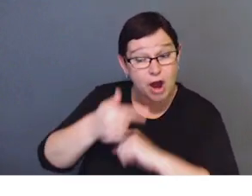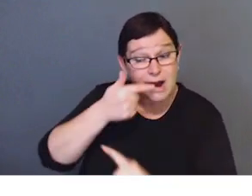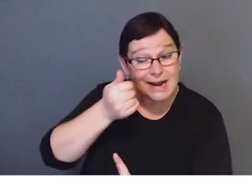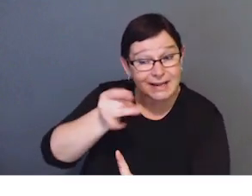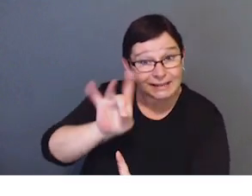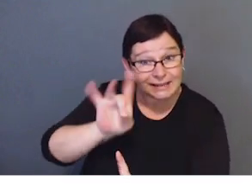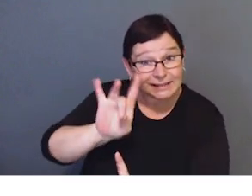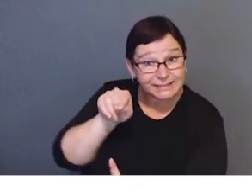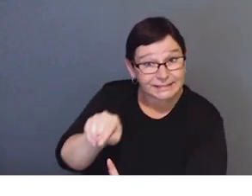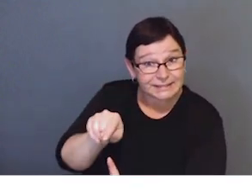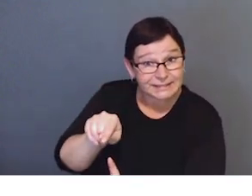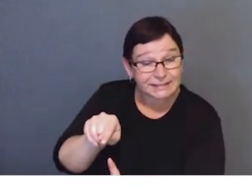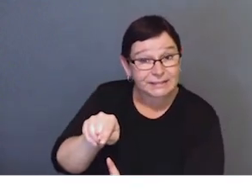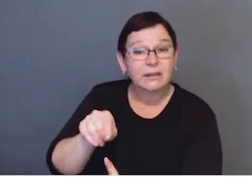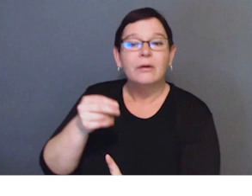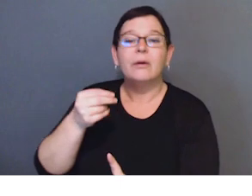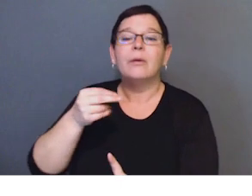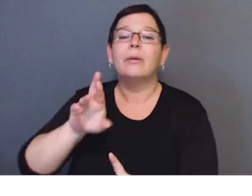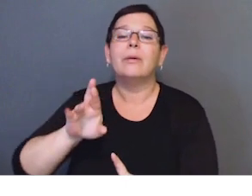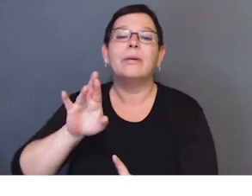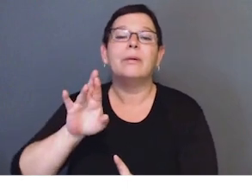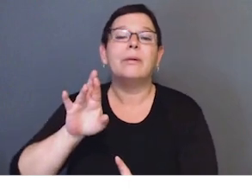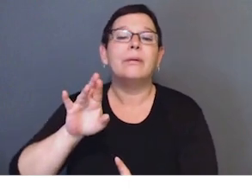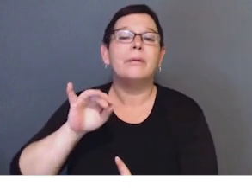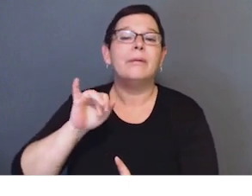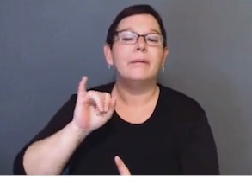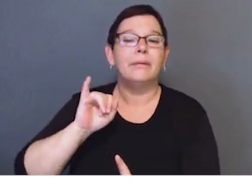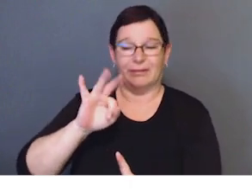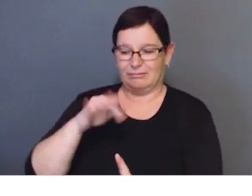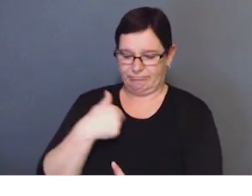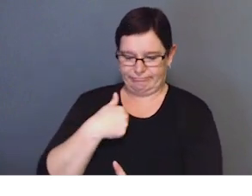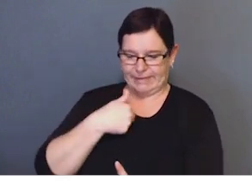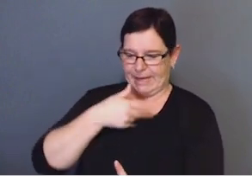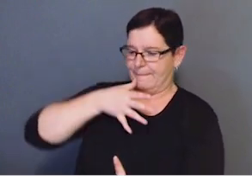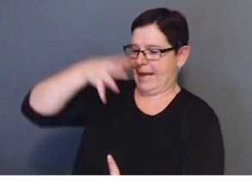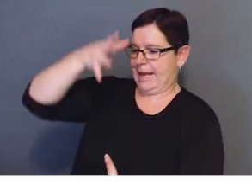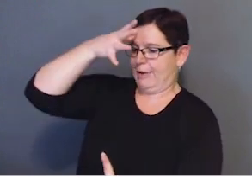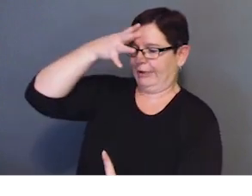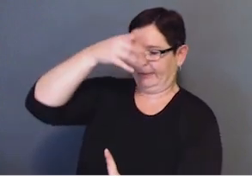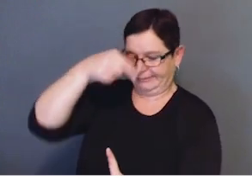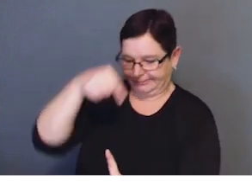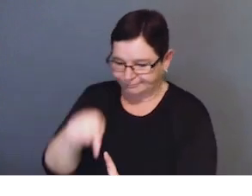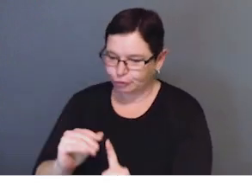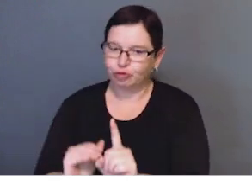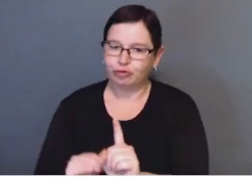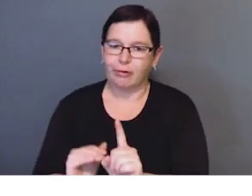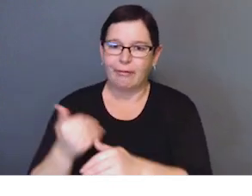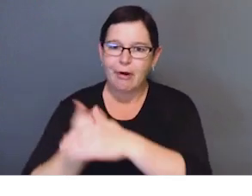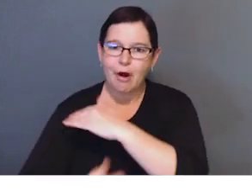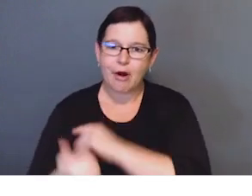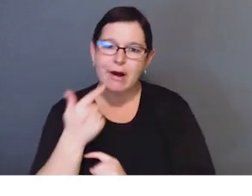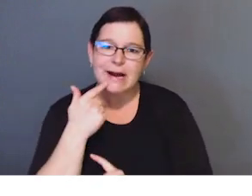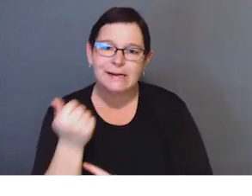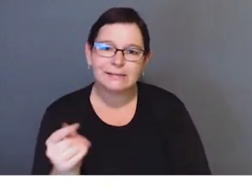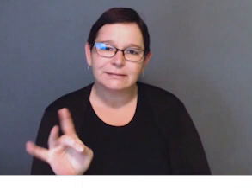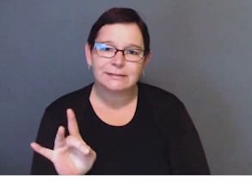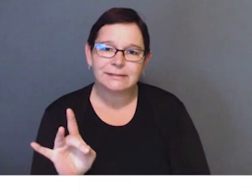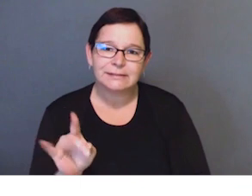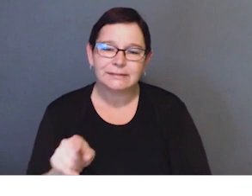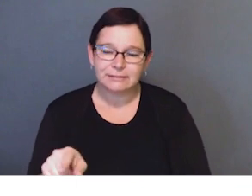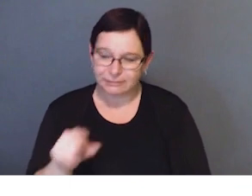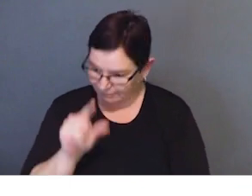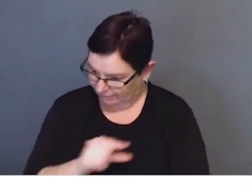if you are the parent of a child who is under 18 and is eligible for the DTC, you can claim up to